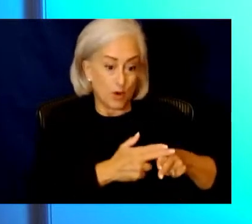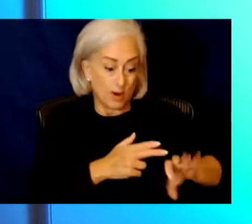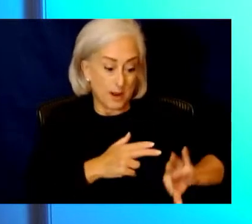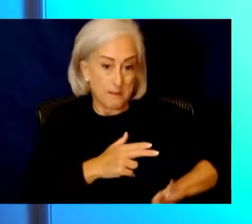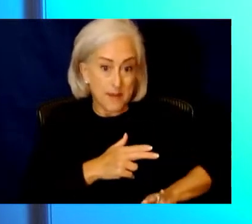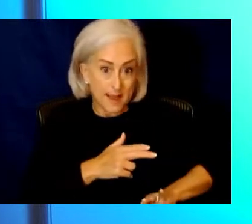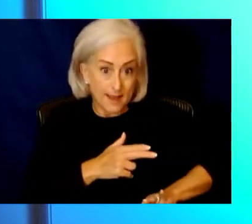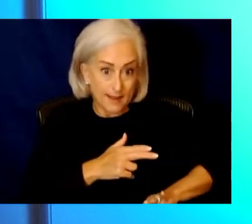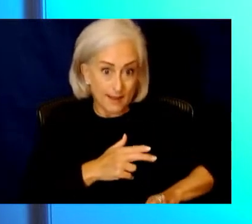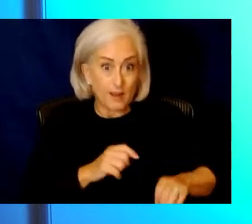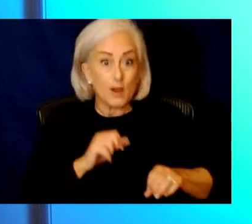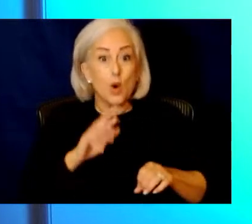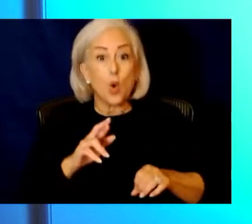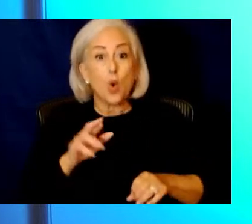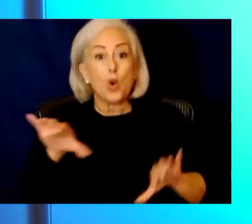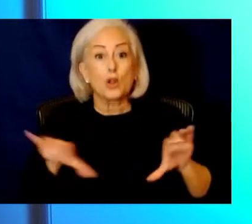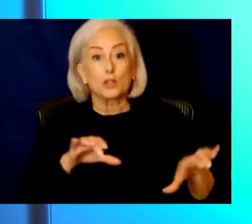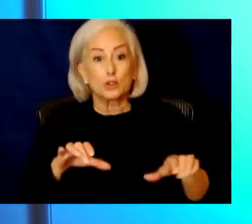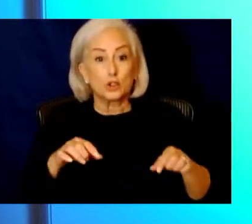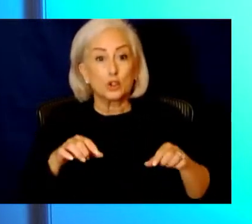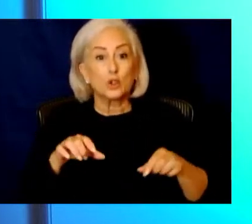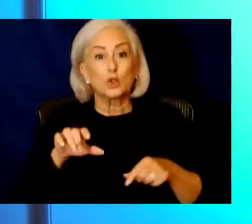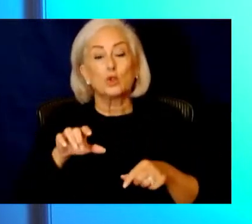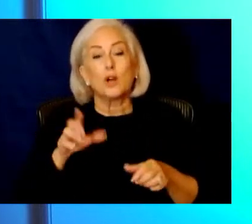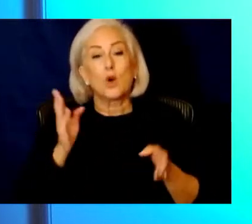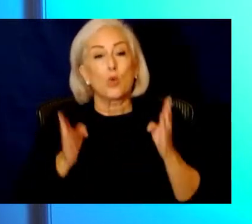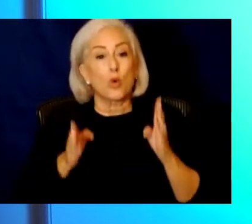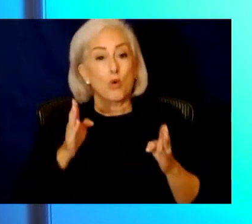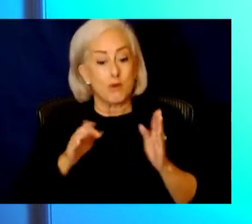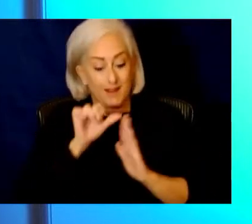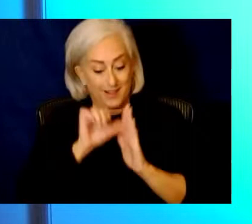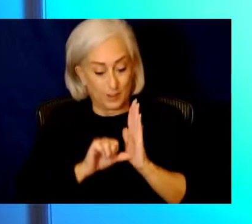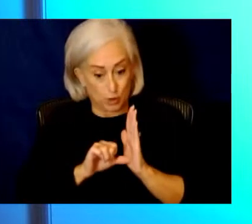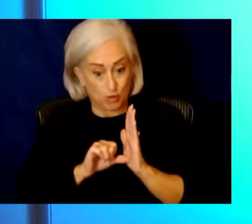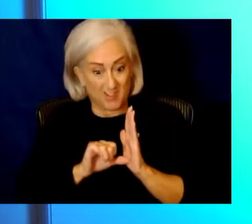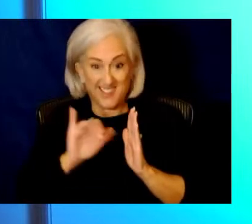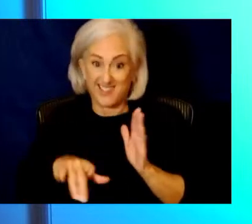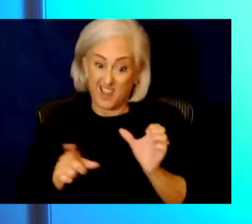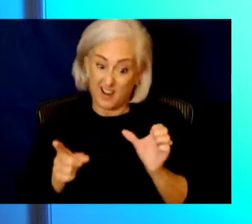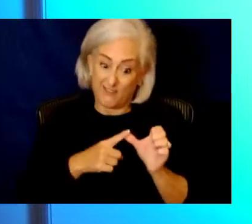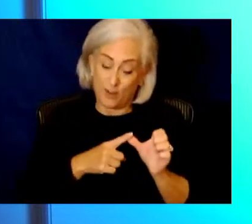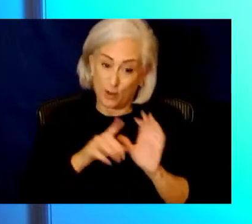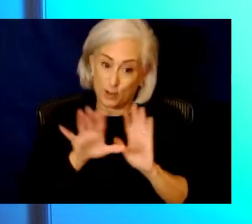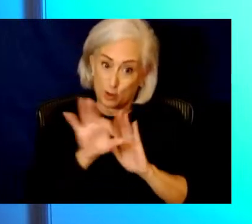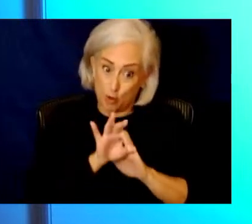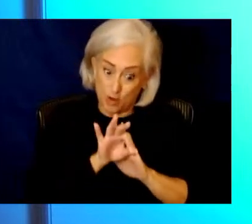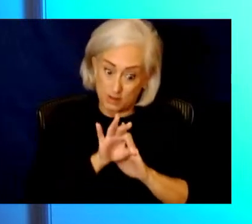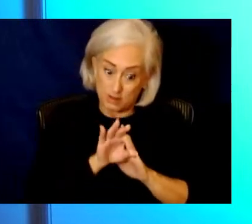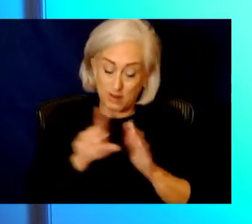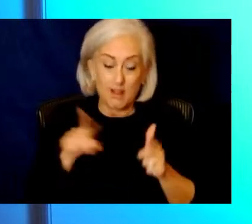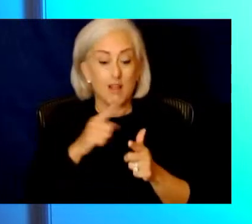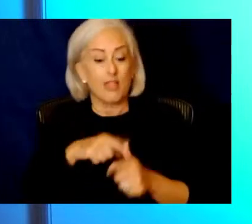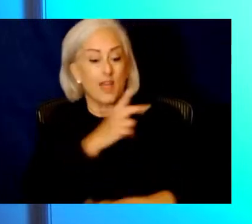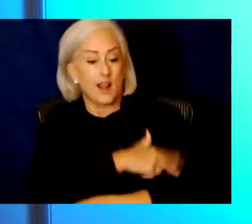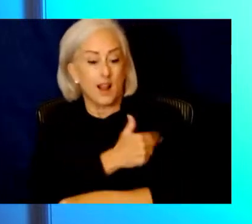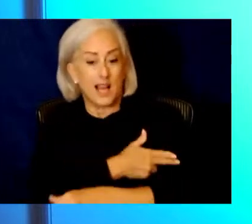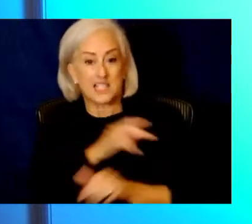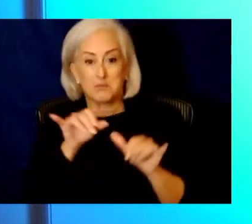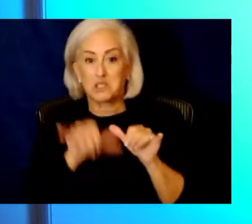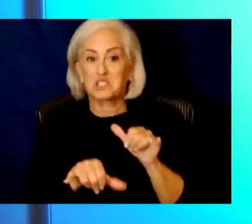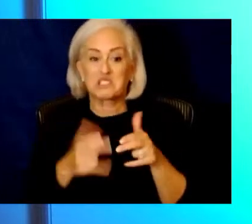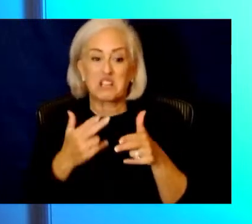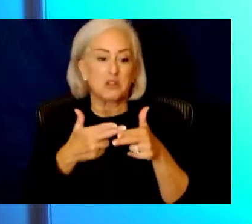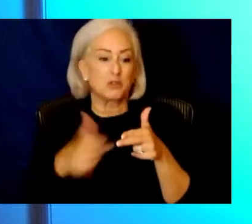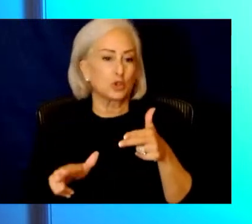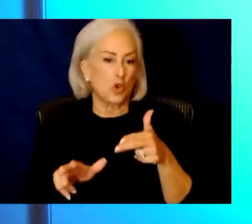laparoscopically or robotically, which is of course our first choice, then the hospital stay is usually not too bad for patients. They're in the hospital 3 or 4 days, and usually